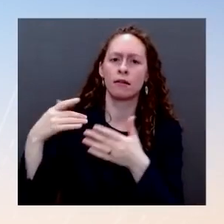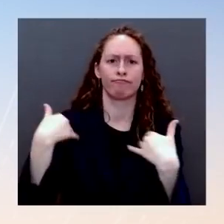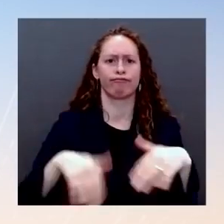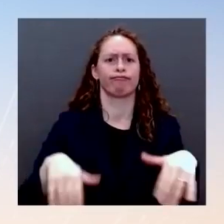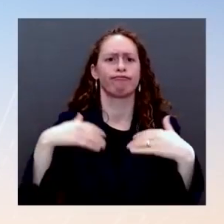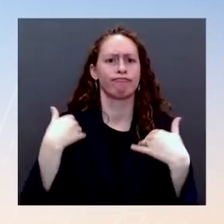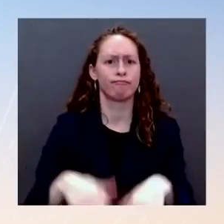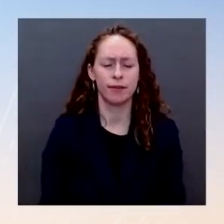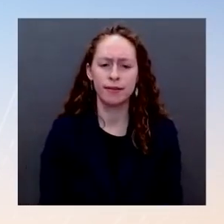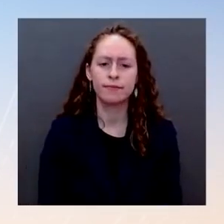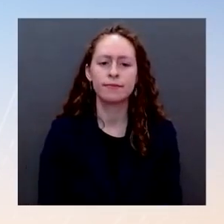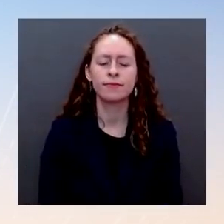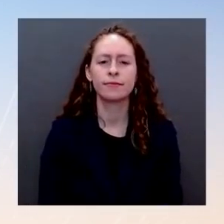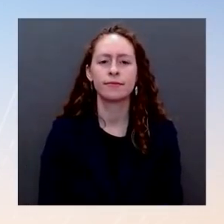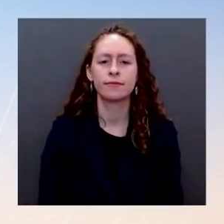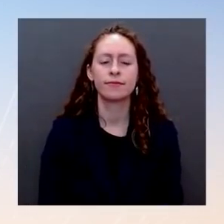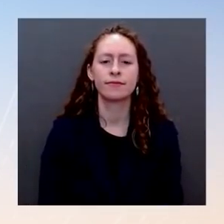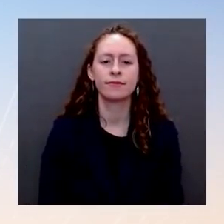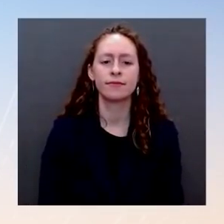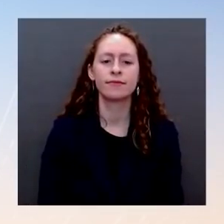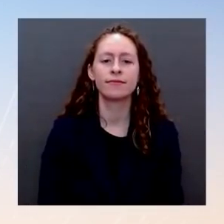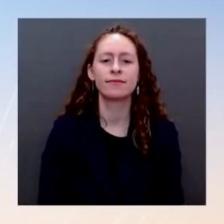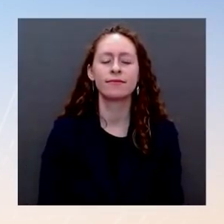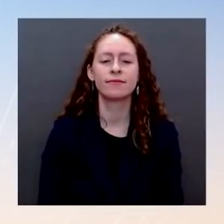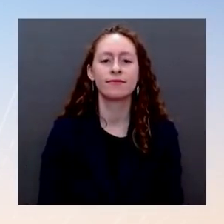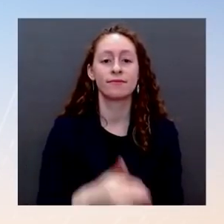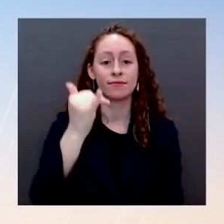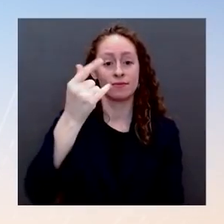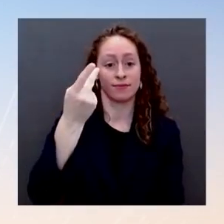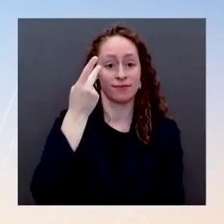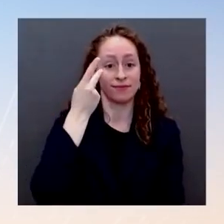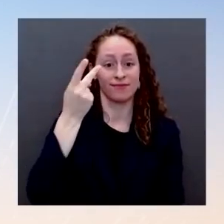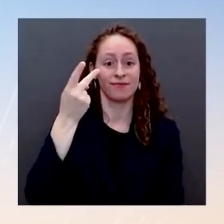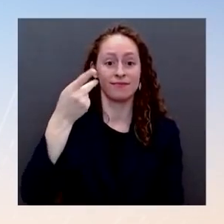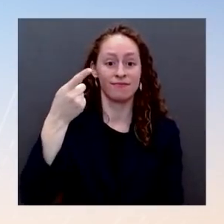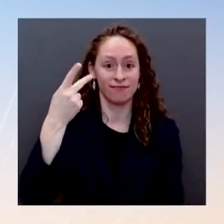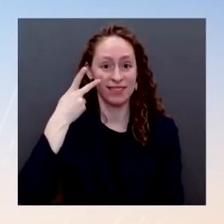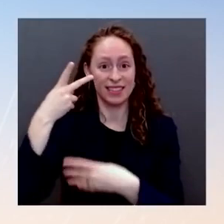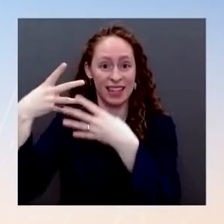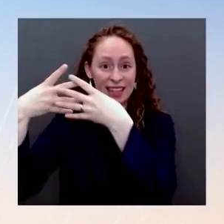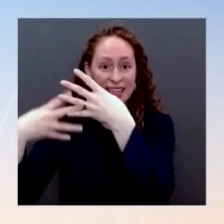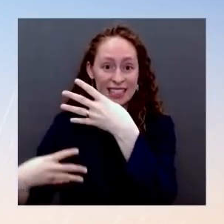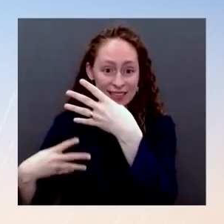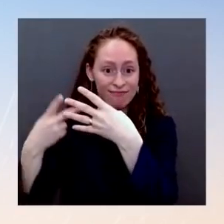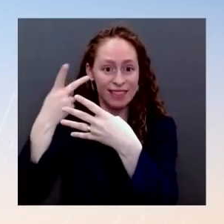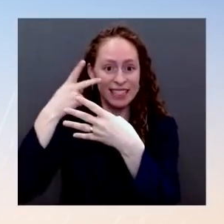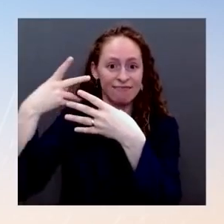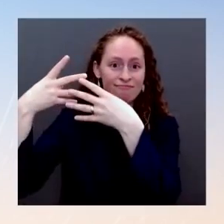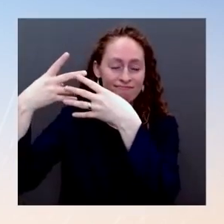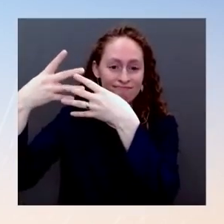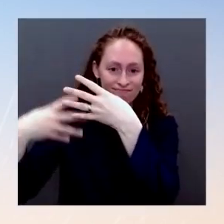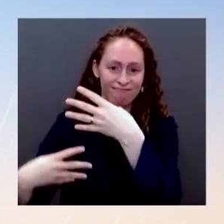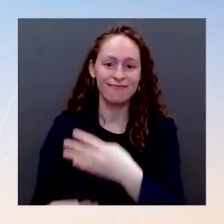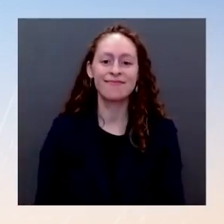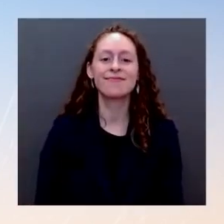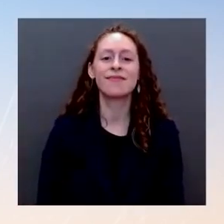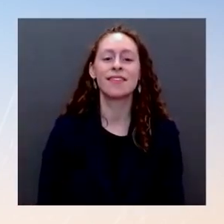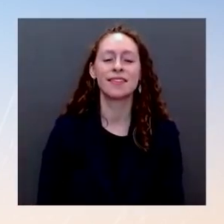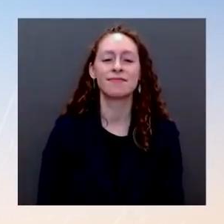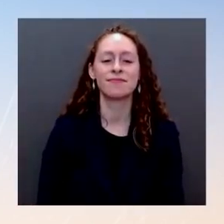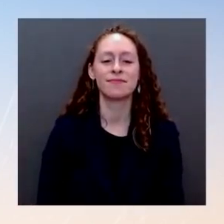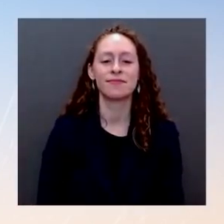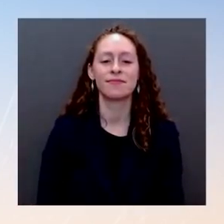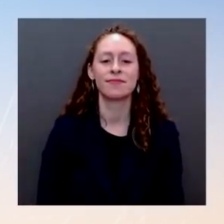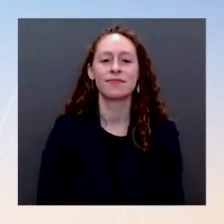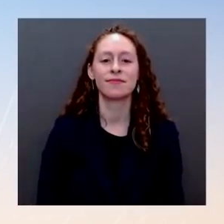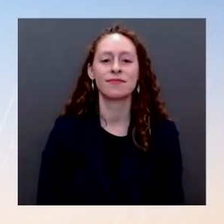are growing the meat or overseeing the meat, goes to the meat packers and processors. That is